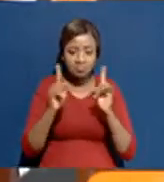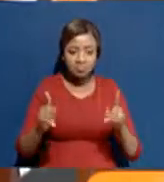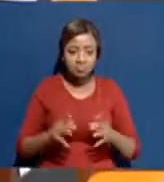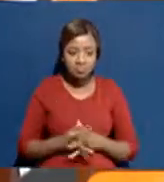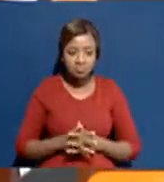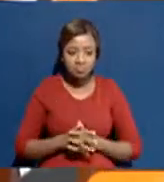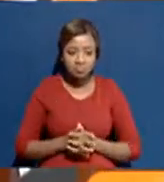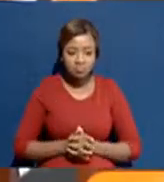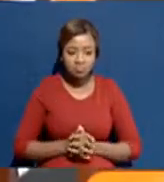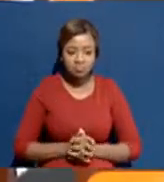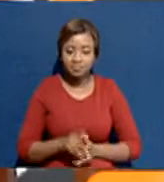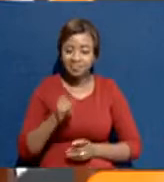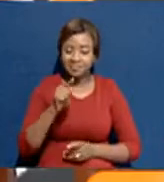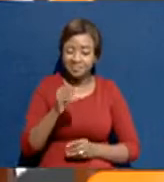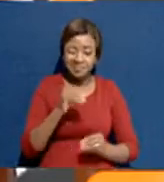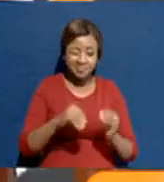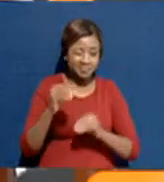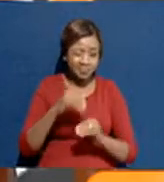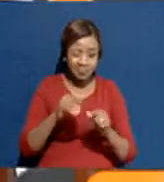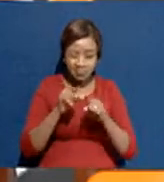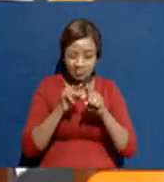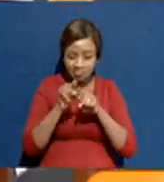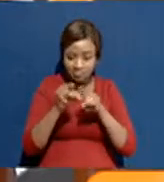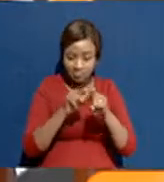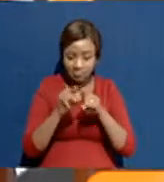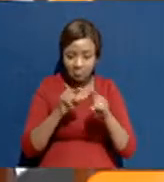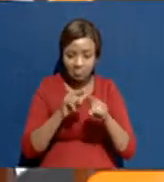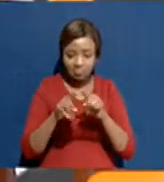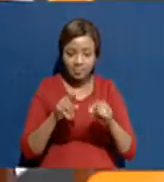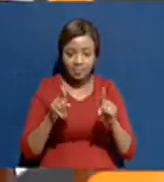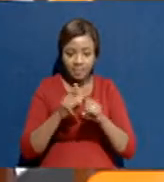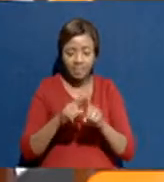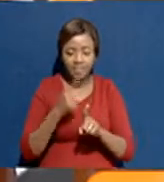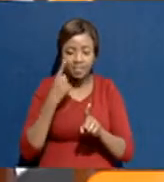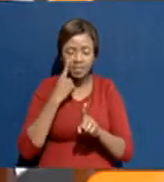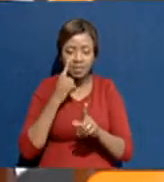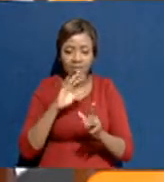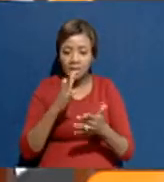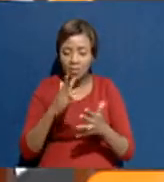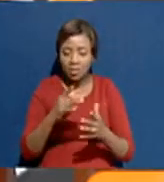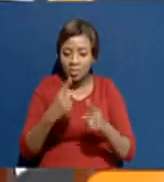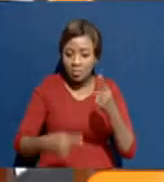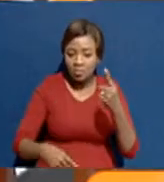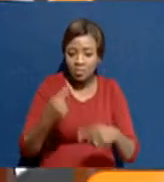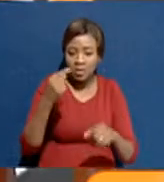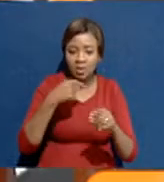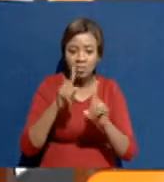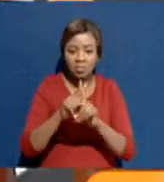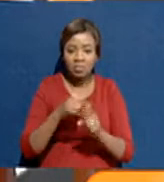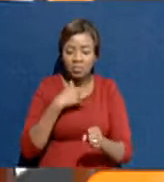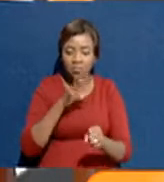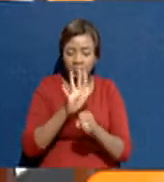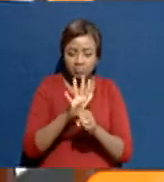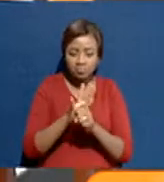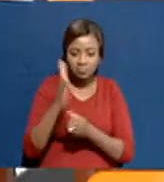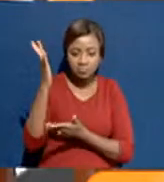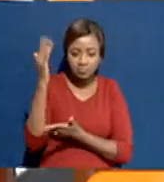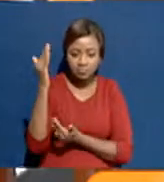it was a very close election in terms of the actual win of Uhuru. There was a lot of expectation